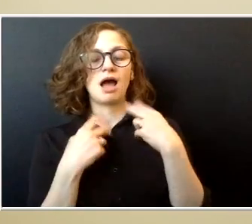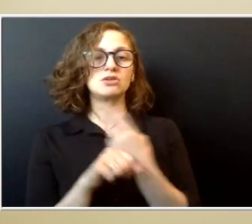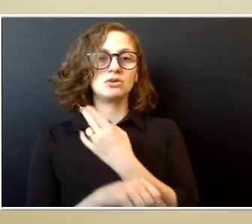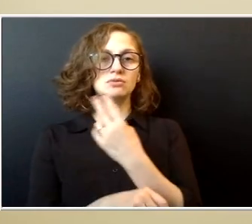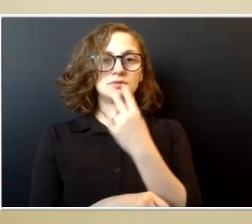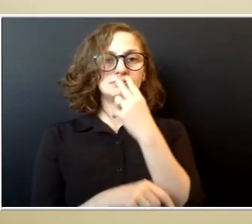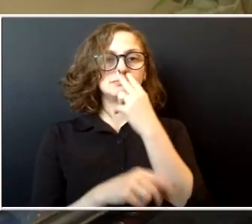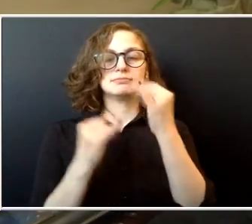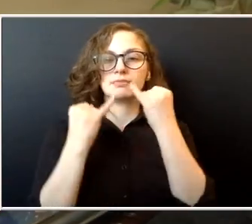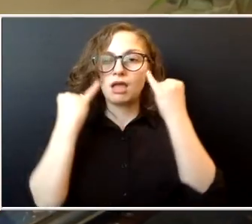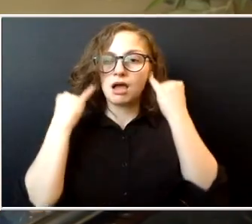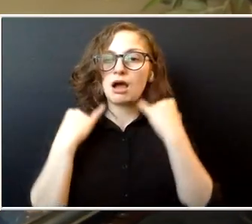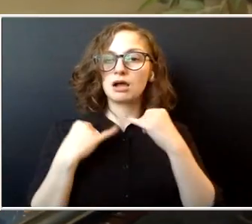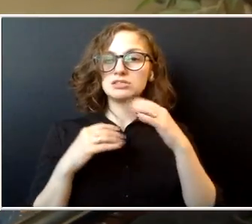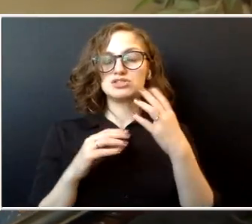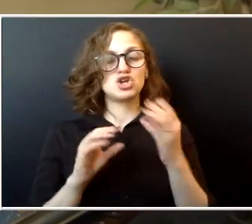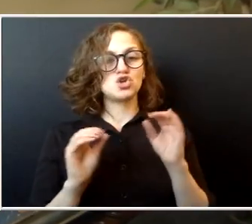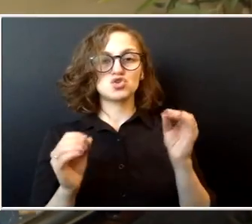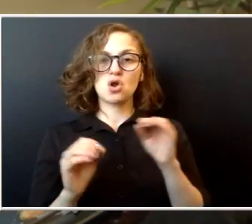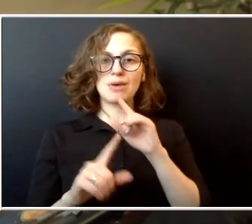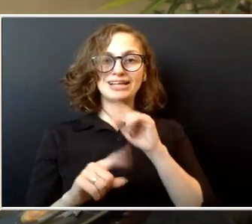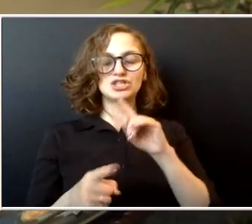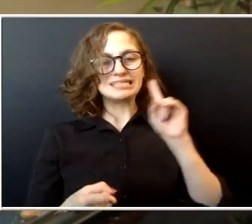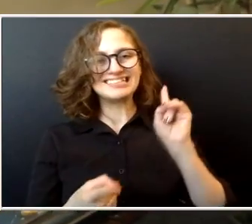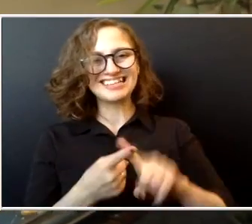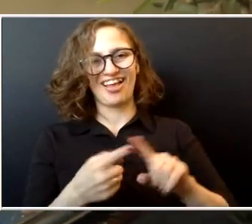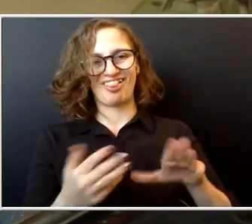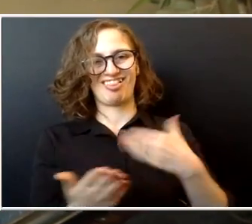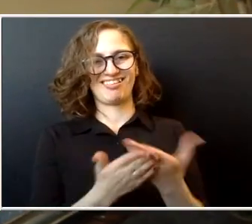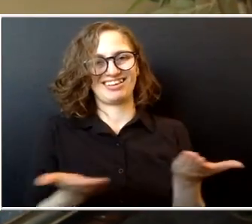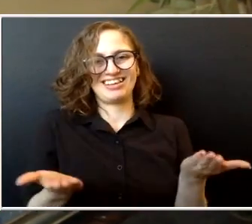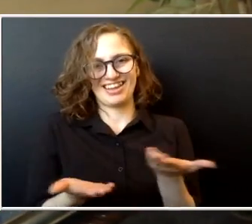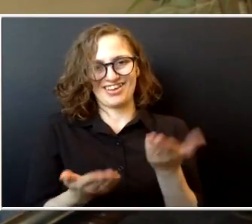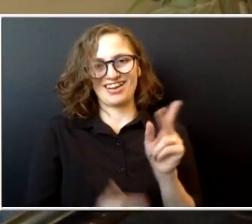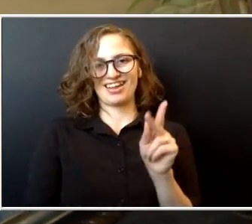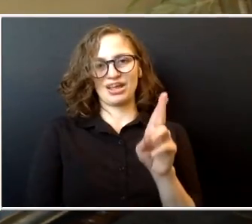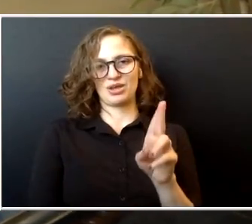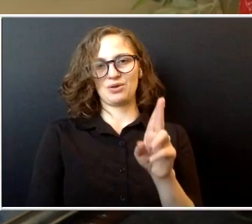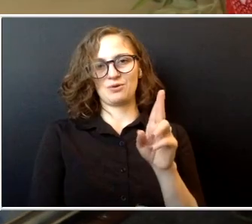to the University of Kansas Health System. Meet the patient and the